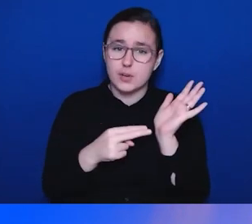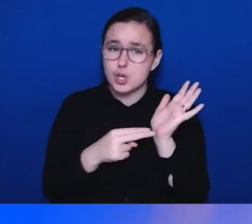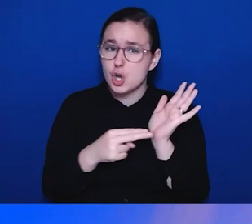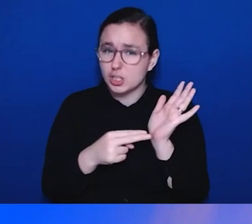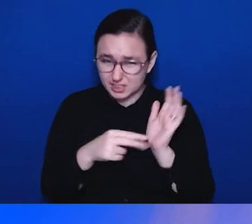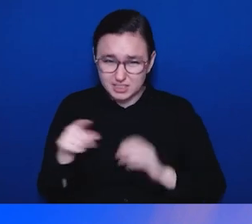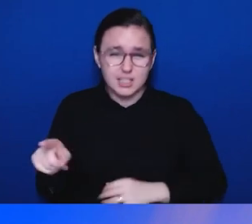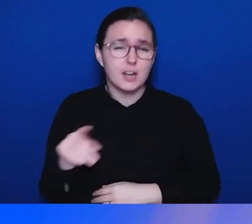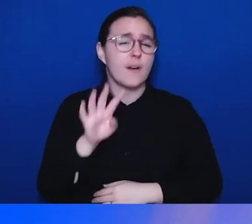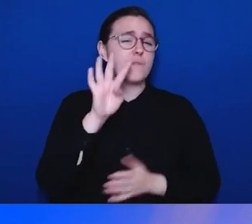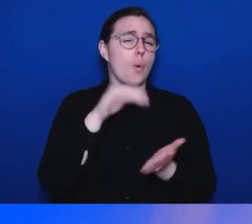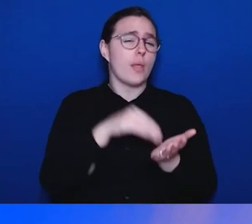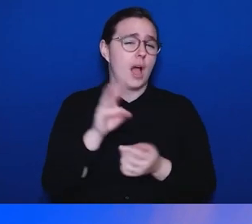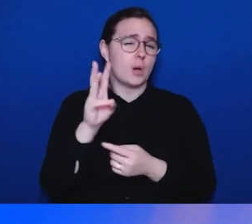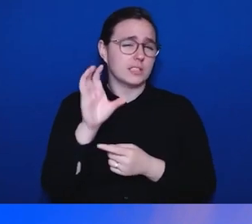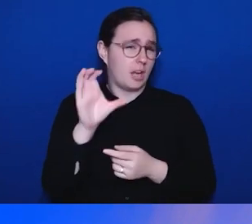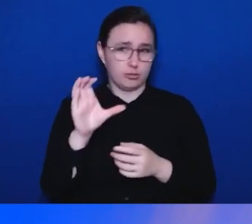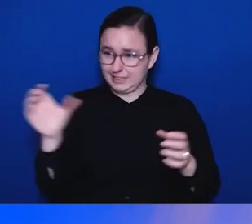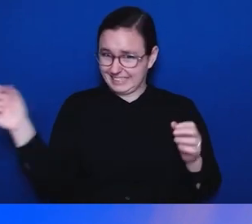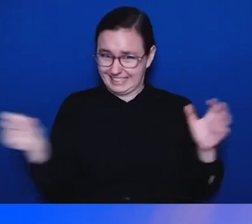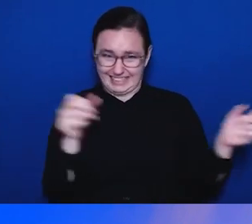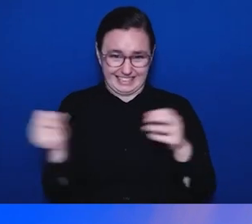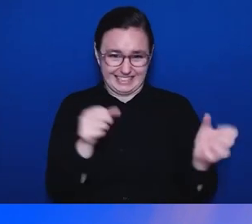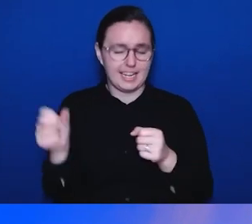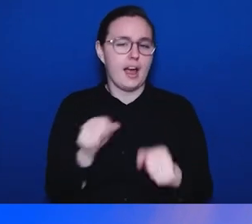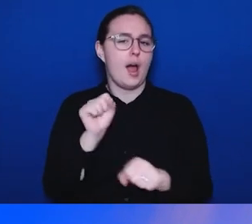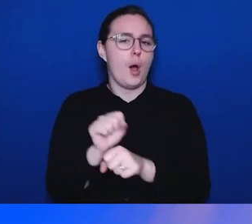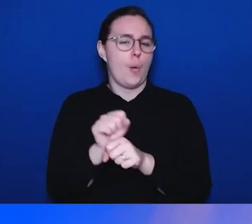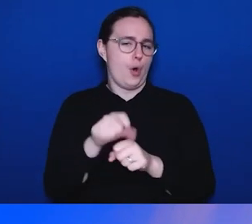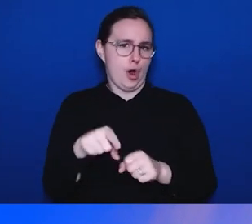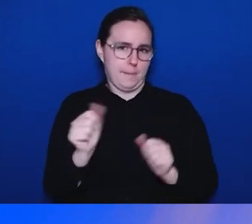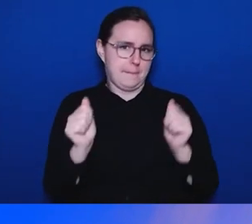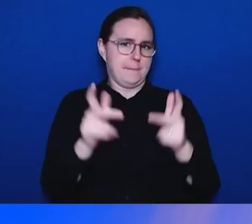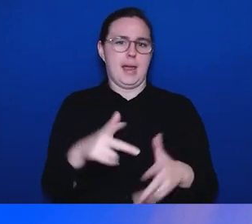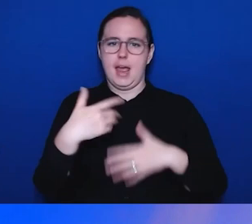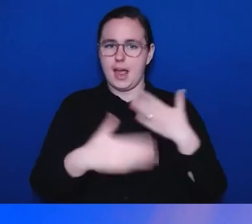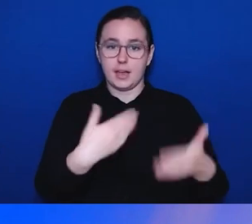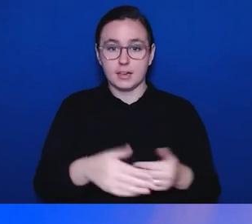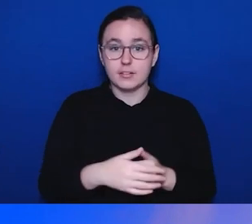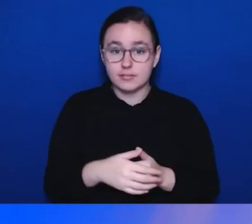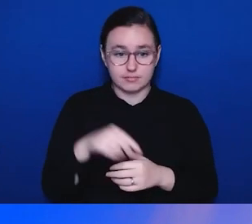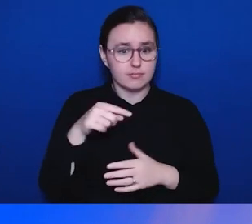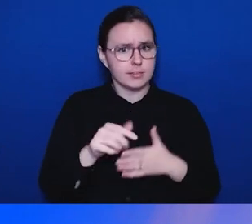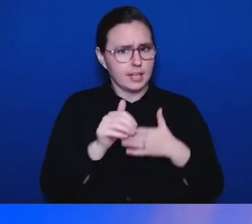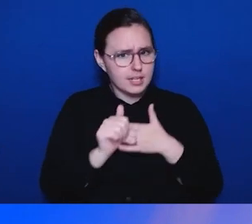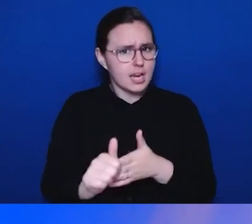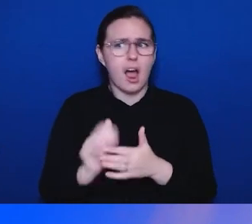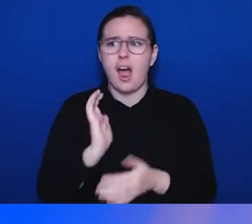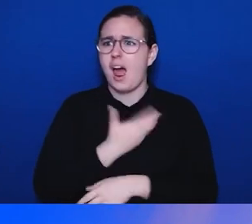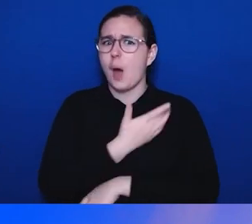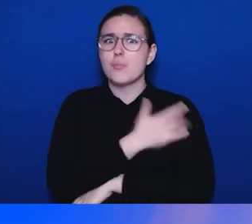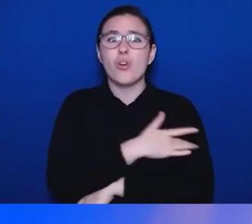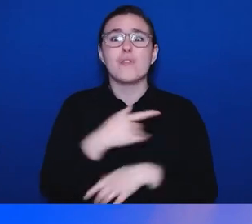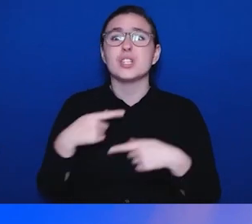of nurses, bringing 4,600 health workers back into the public sector, all accomplished under the leadership of our remarkable health